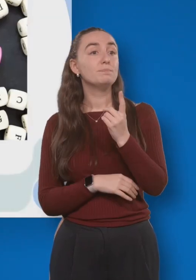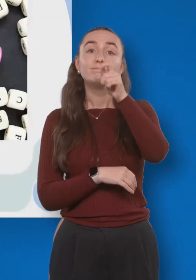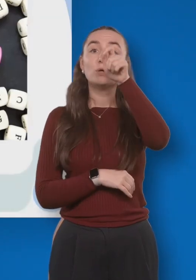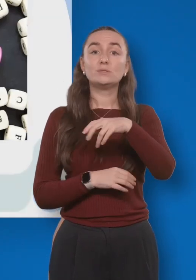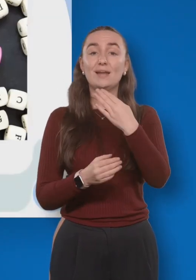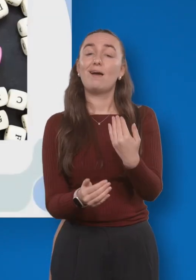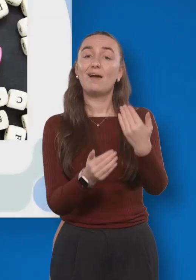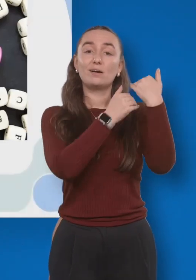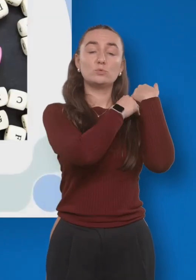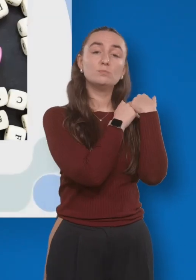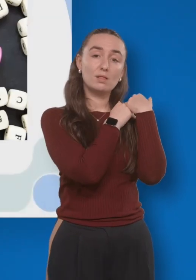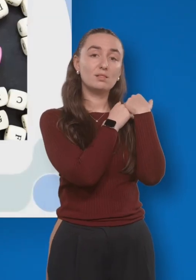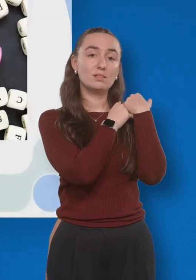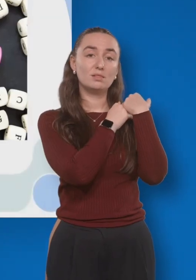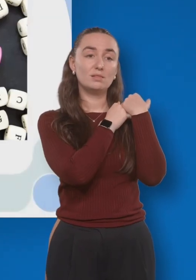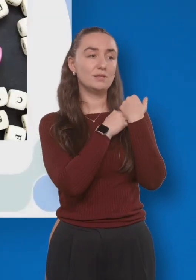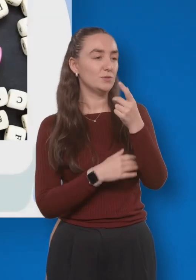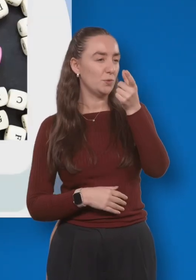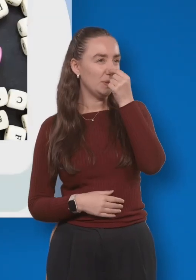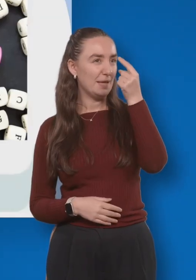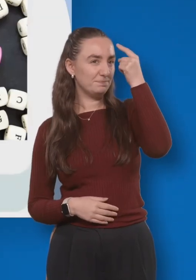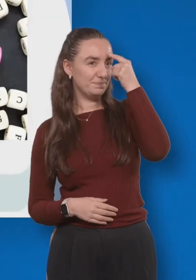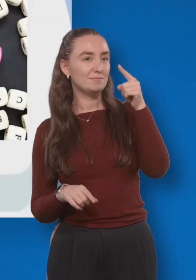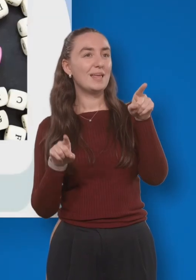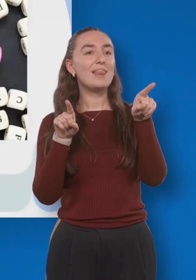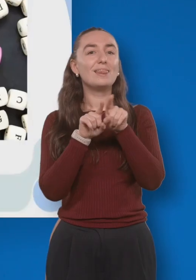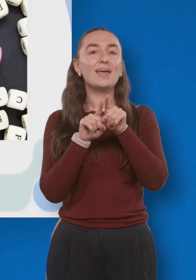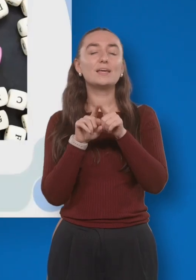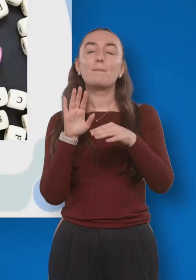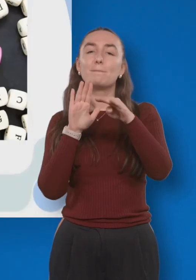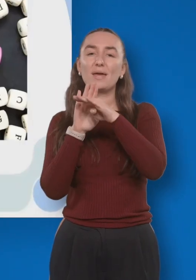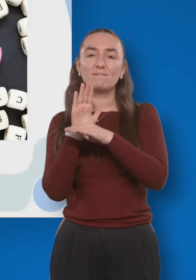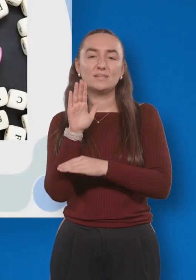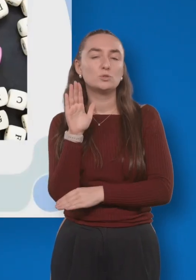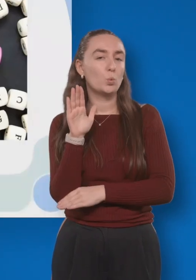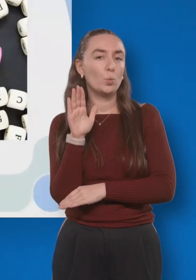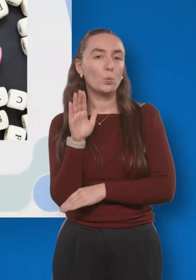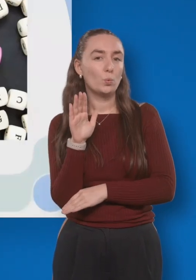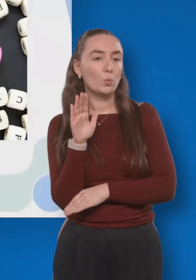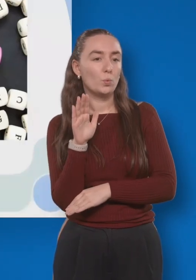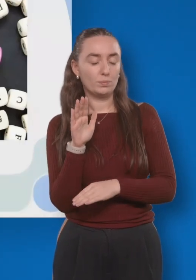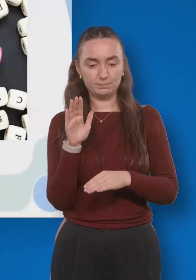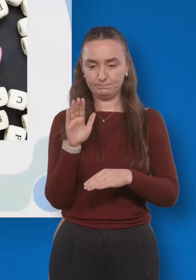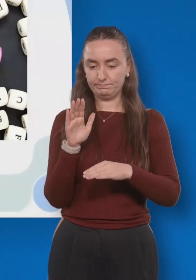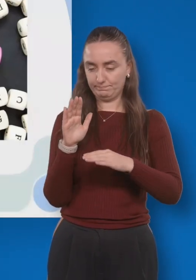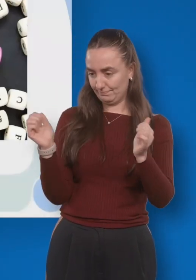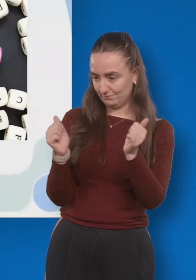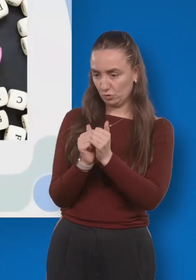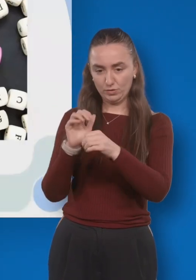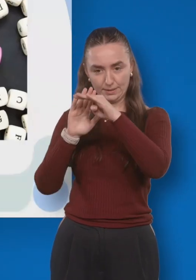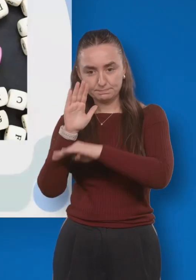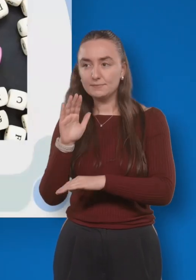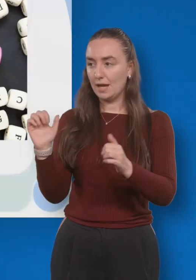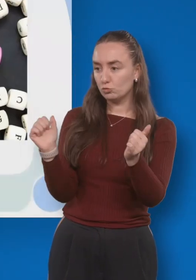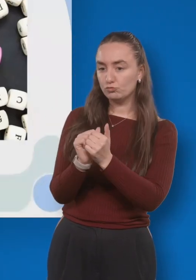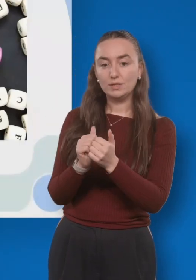getting, you can almost think of it almost like a manifesto. So if you're bringing your team together, getting everyone to sign up to it and agree to it,